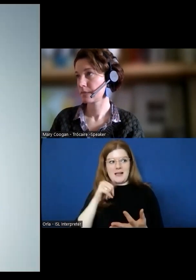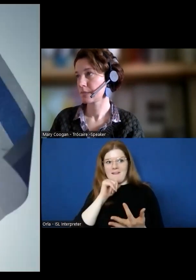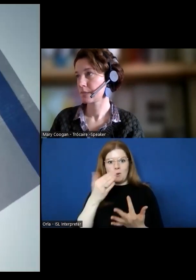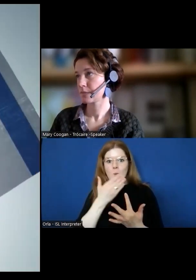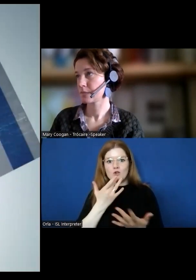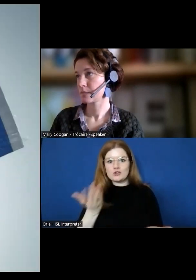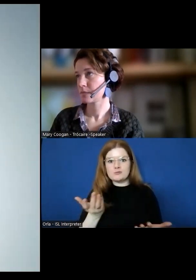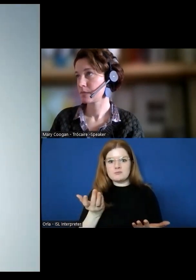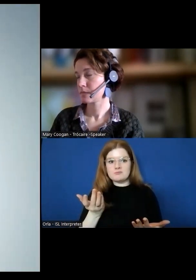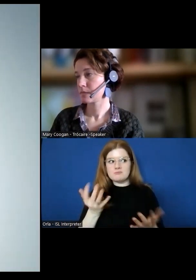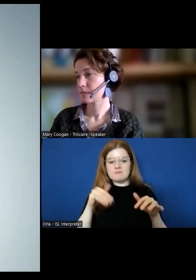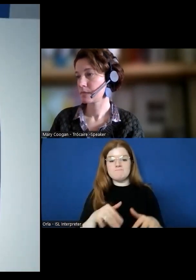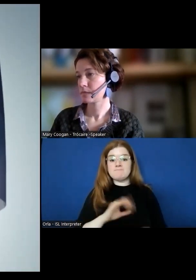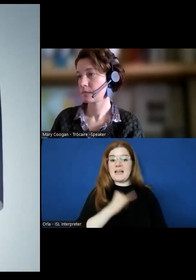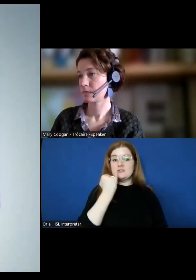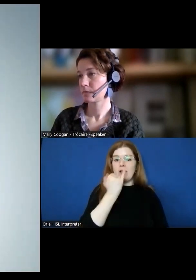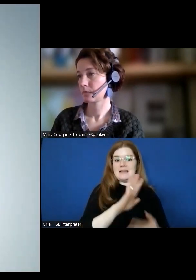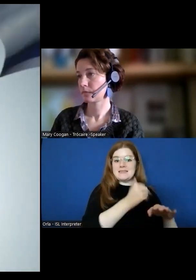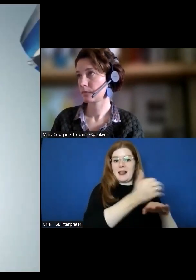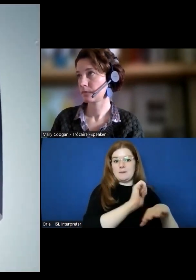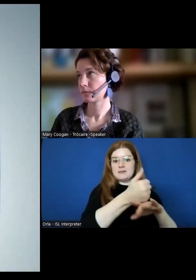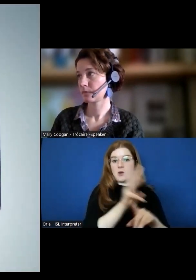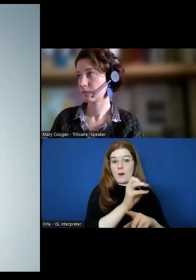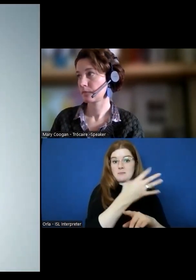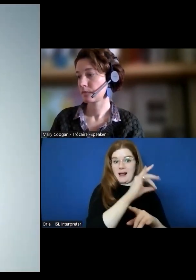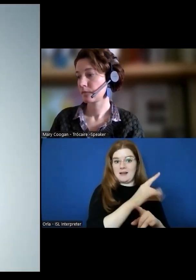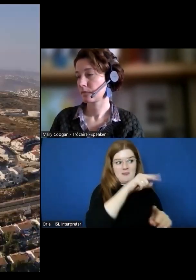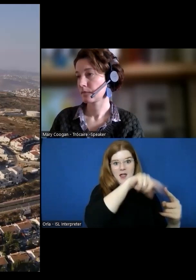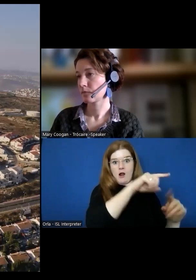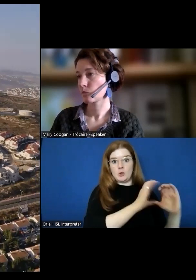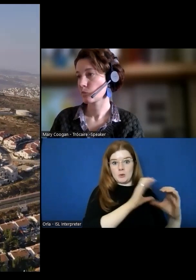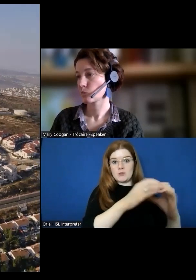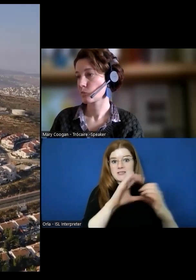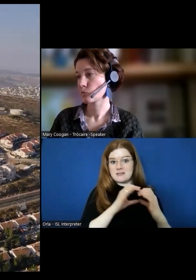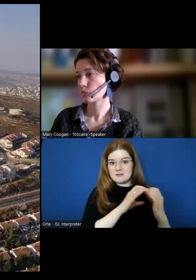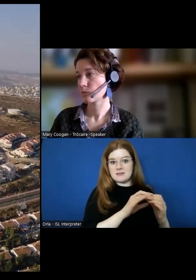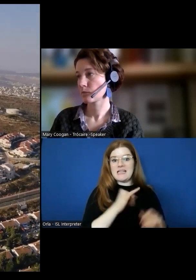water. Israeli settlements in the West Bank are communities where